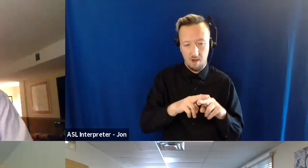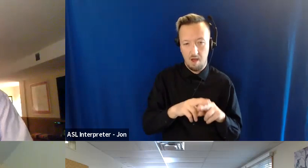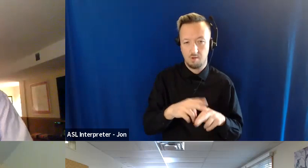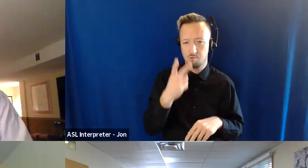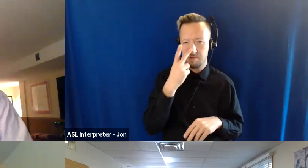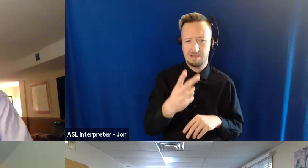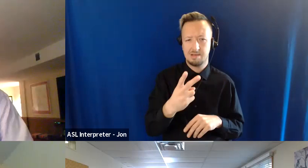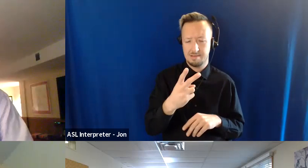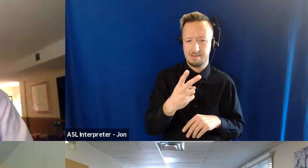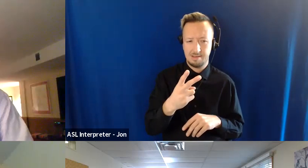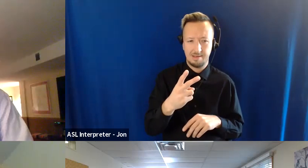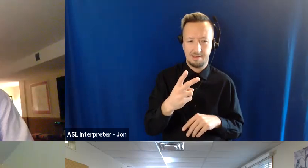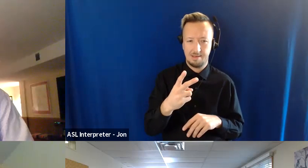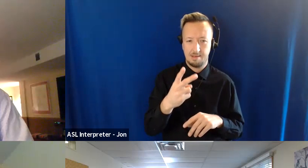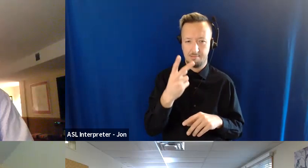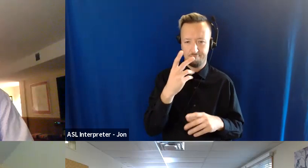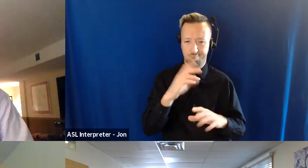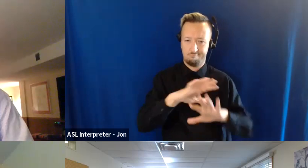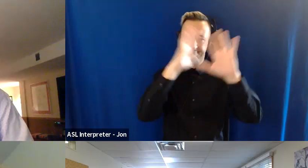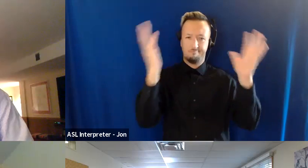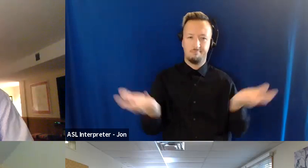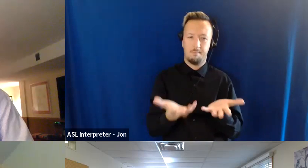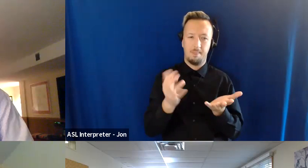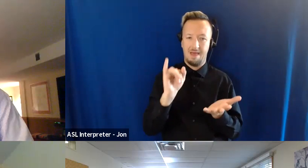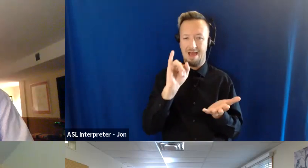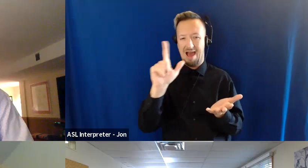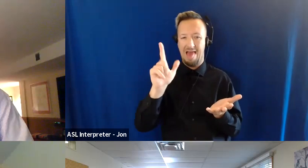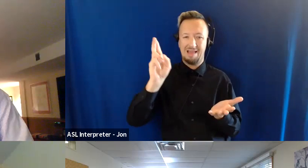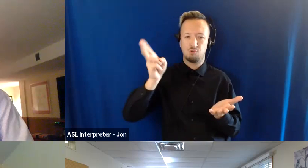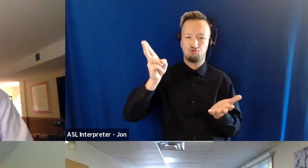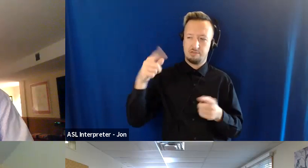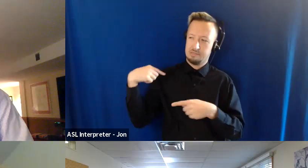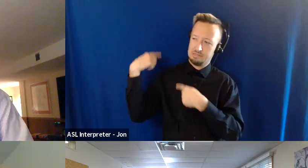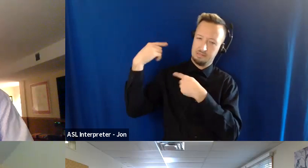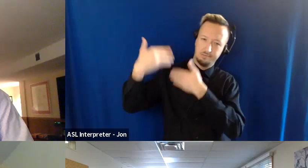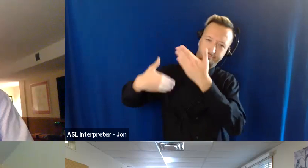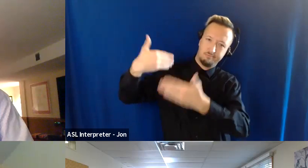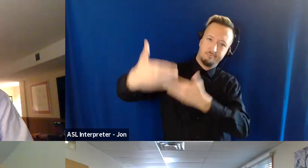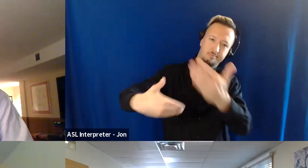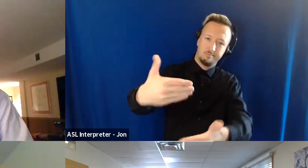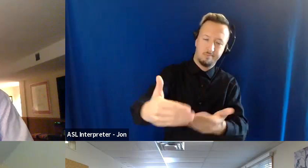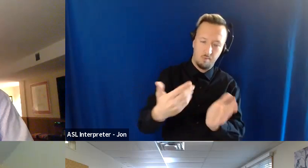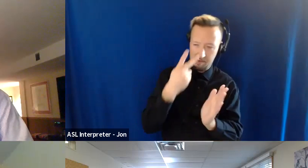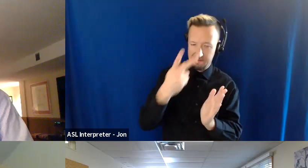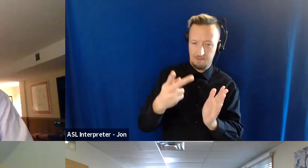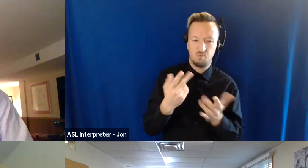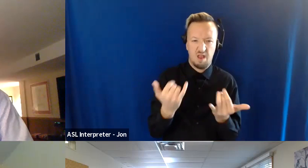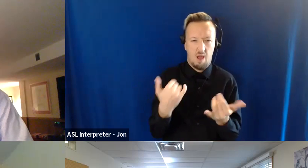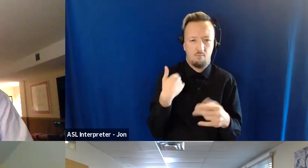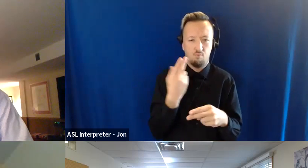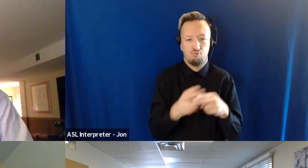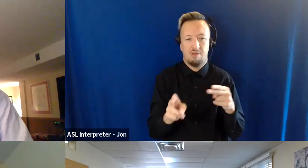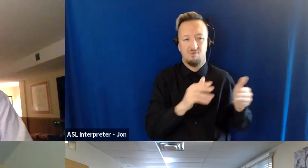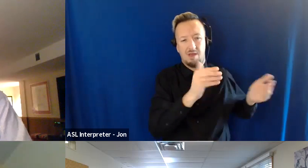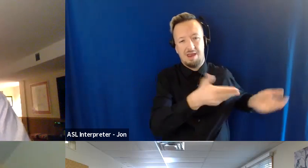see get a visual of the IL history through the ages and through the generations. So I'm just going to take a quick moment to introduce